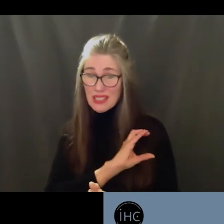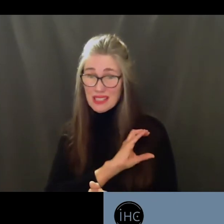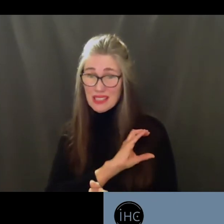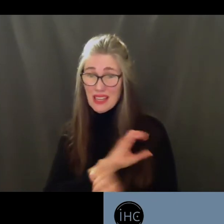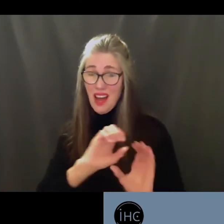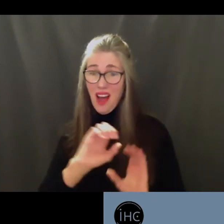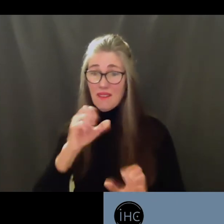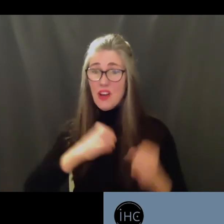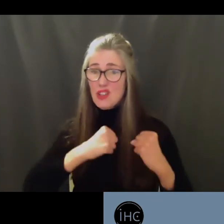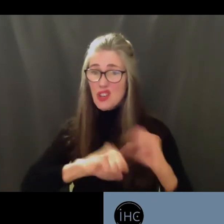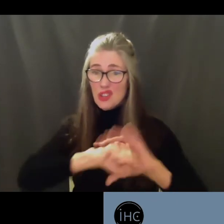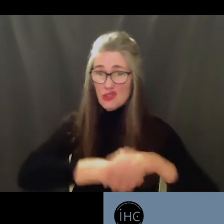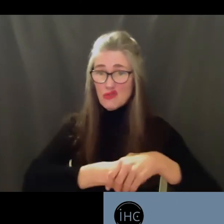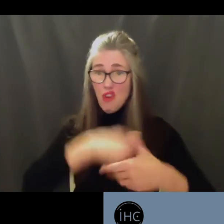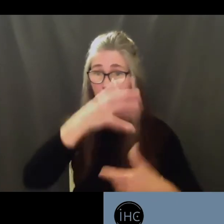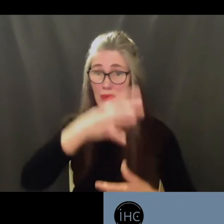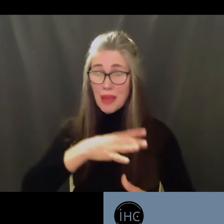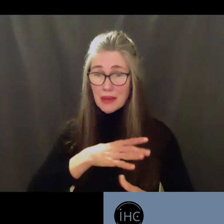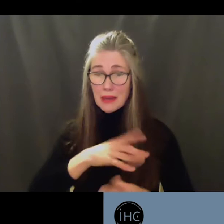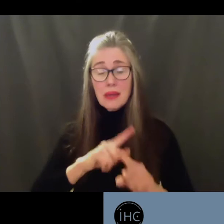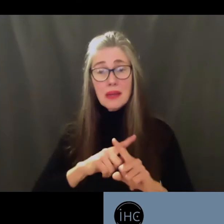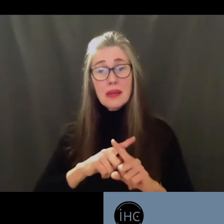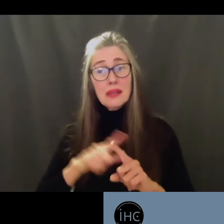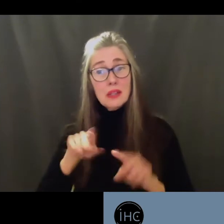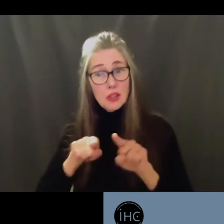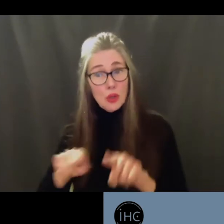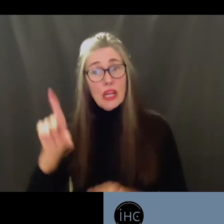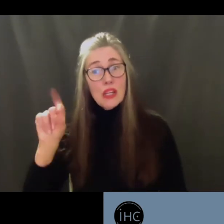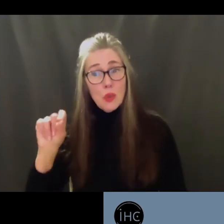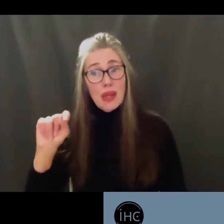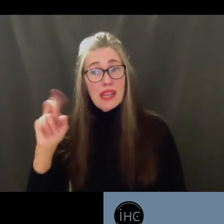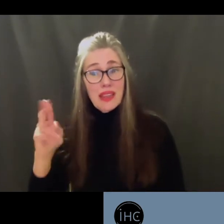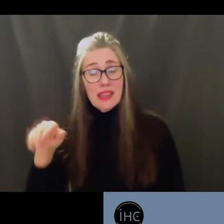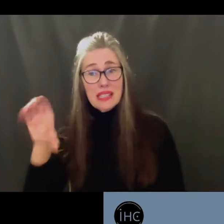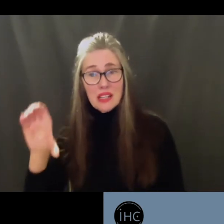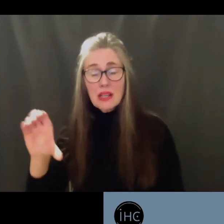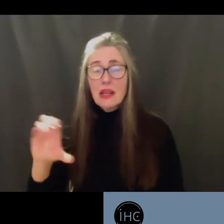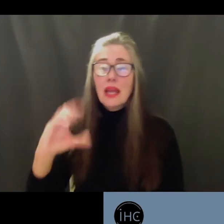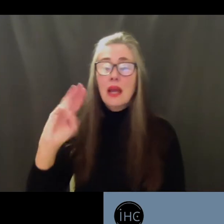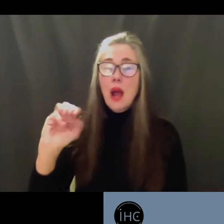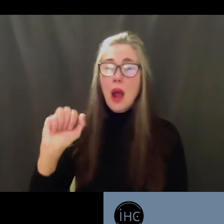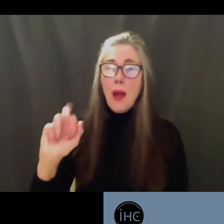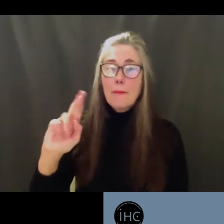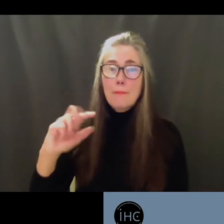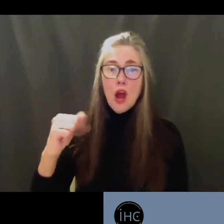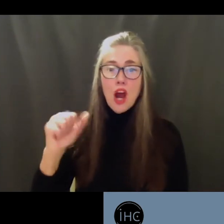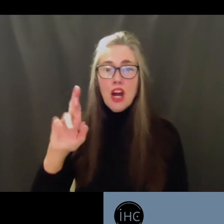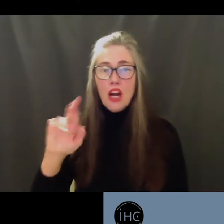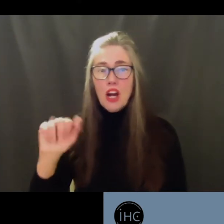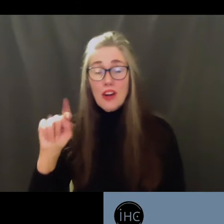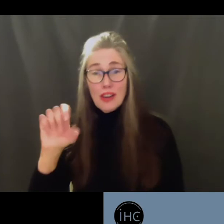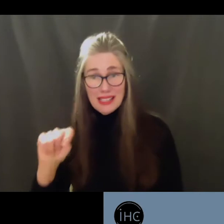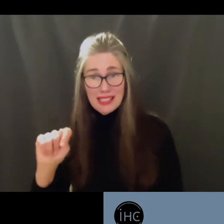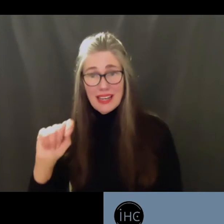century and who did illiberal things, such as Margaret Thatcher and Golda Meir and Indira Gandhi, etc.